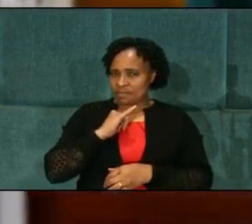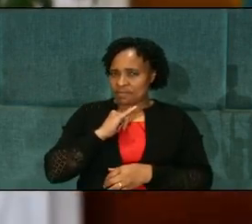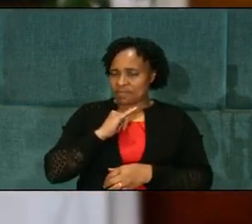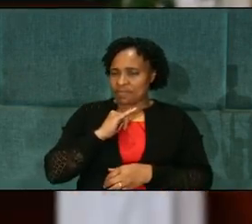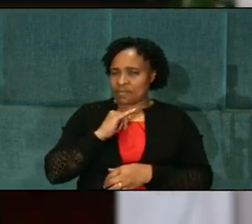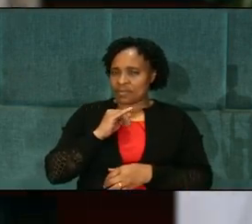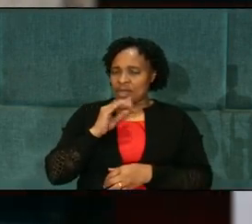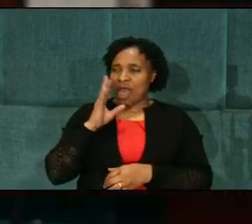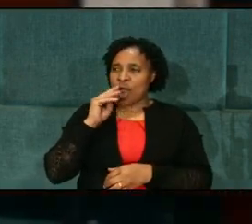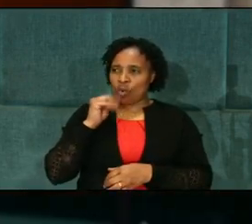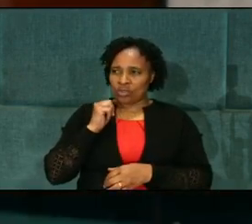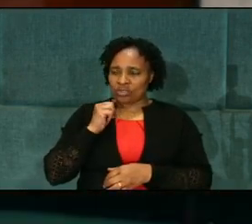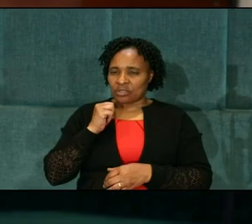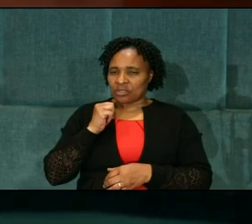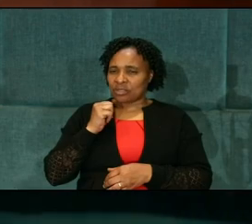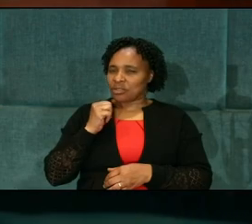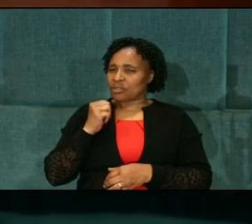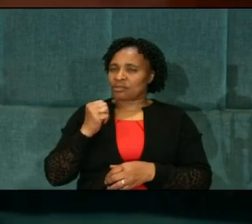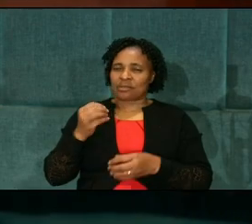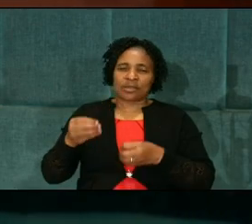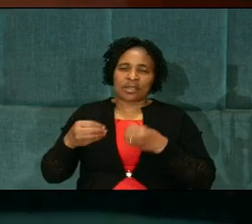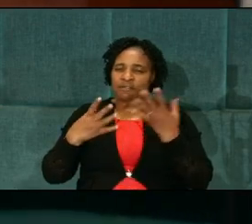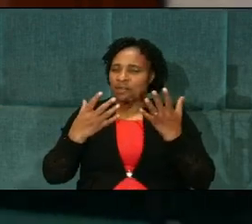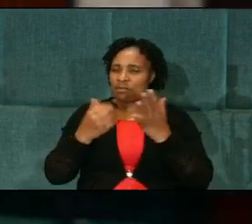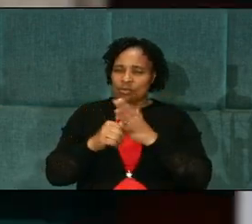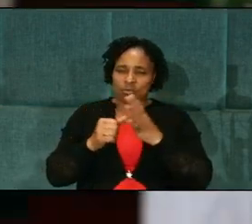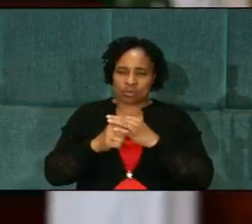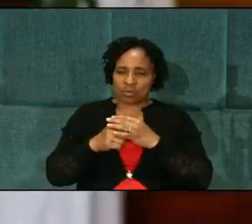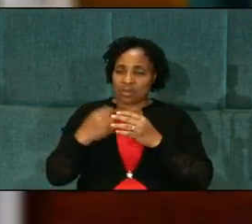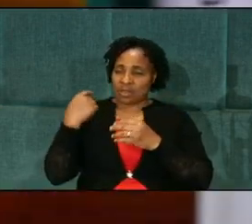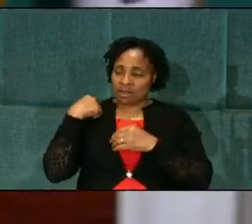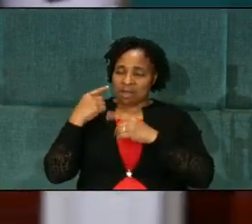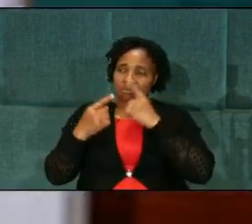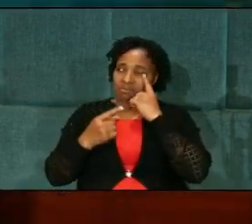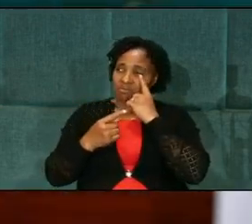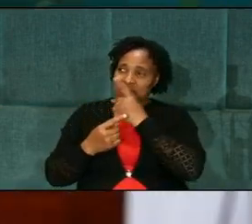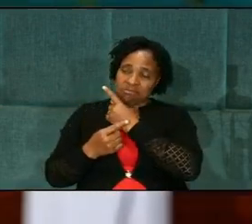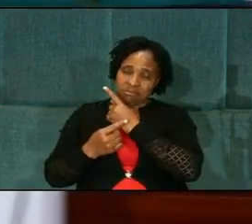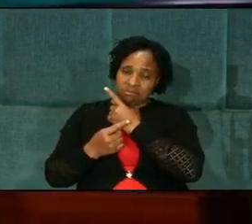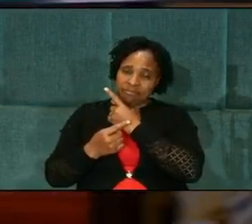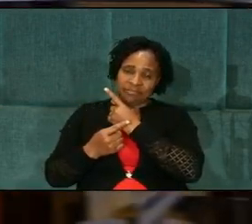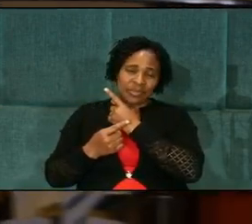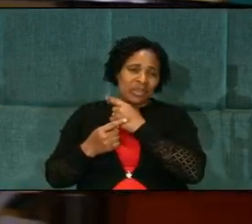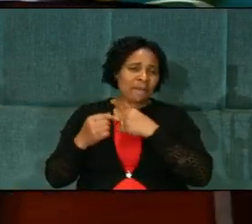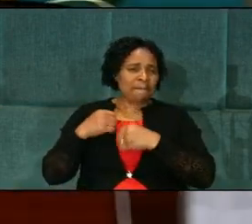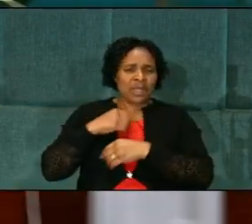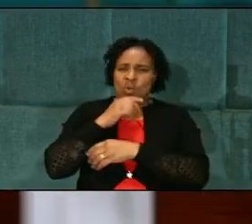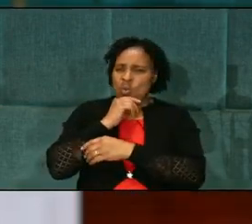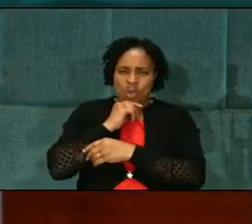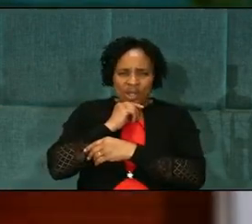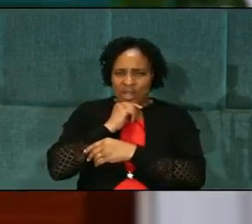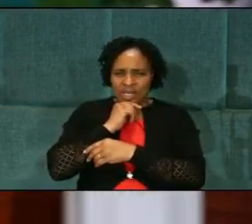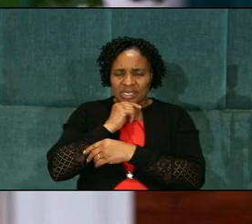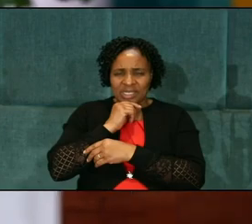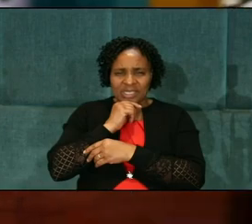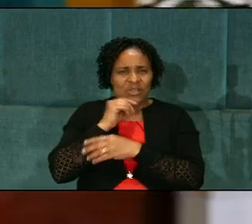I was troubled by the number. And I wondered, will there be in that number